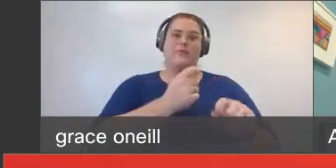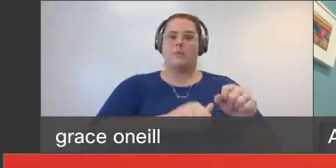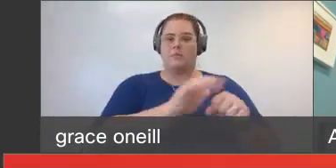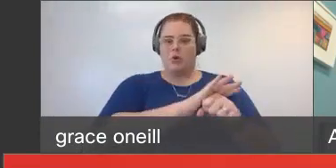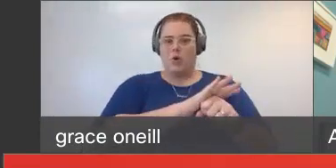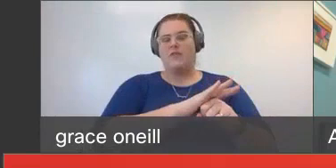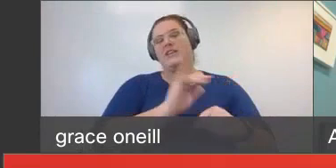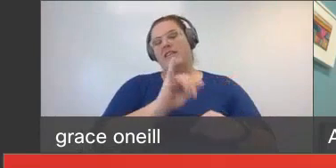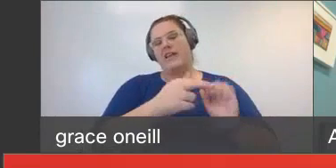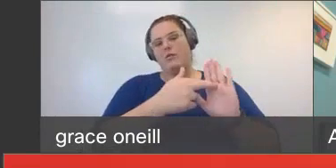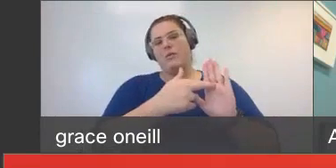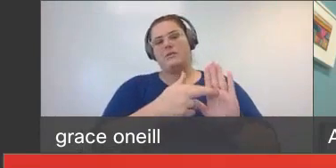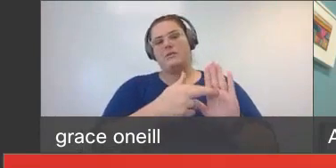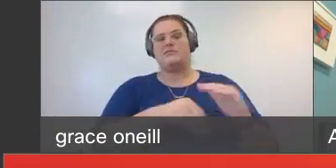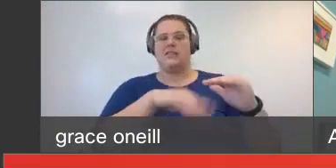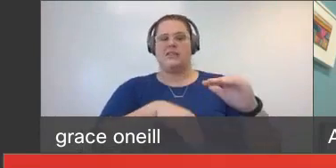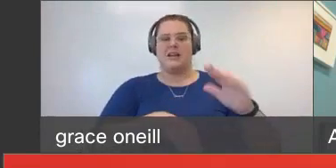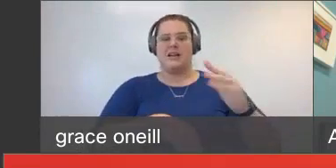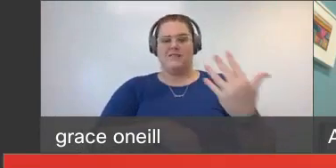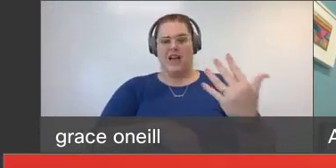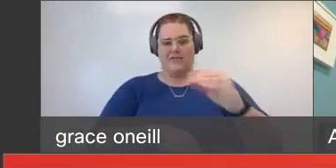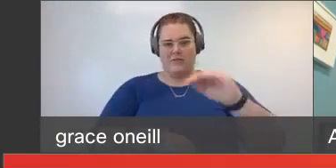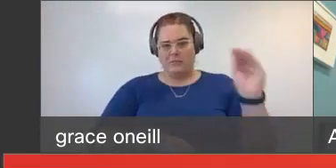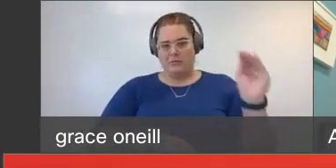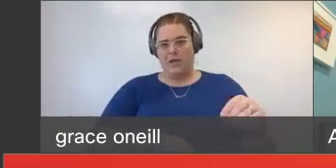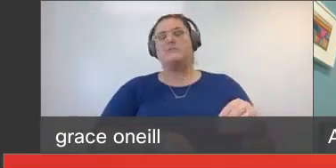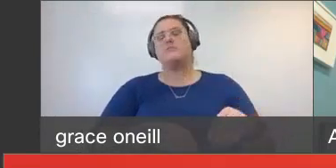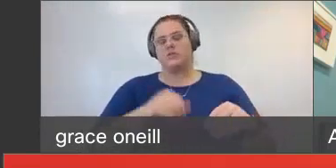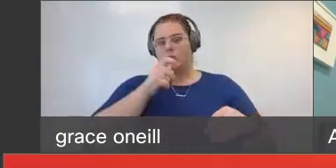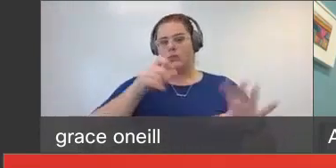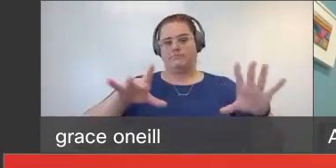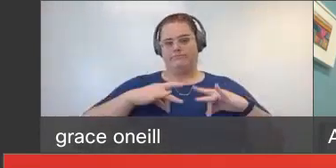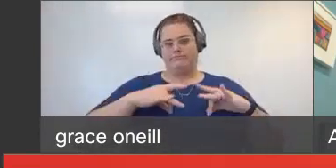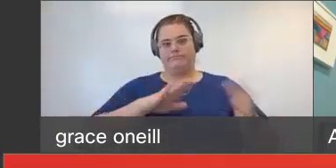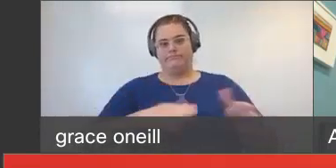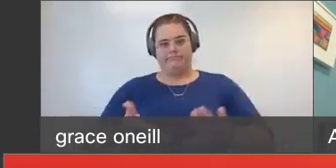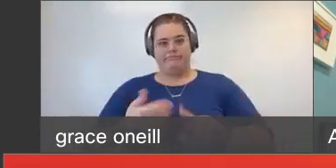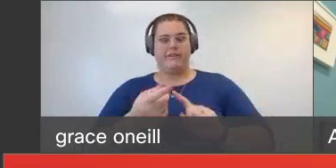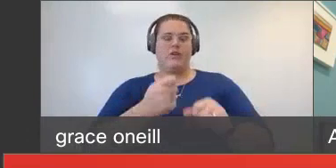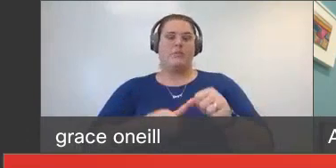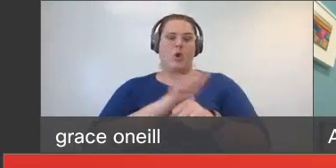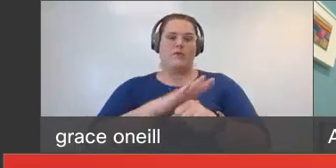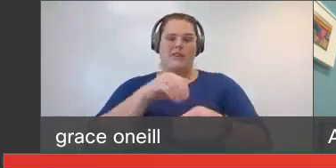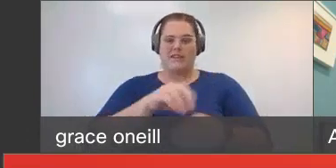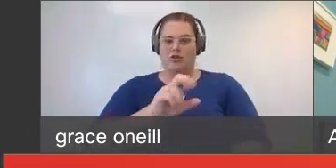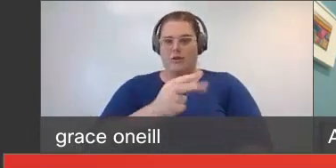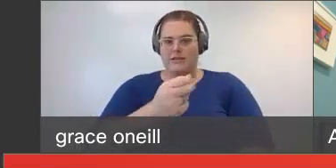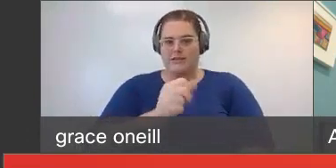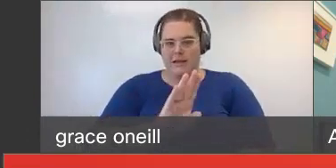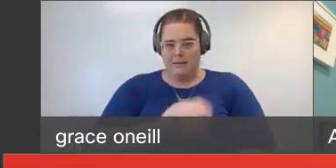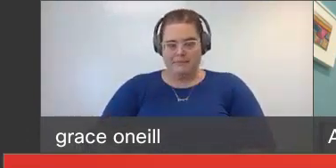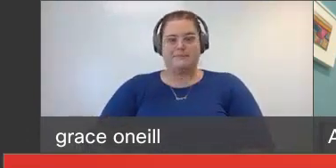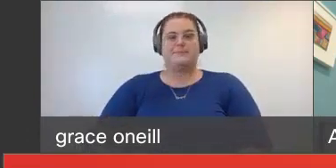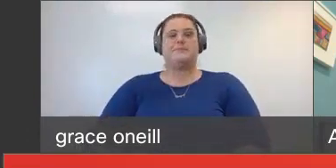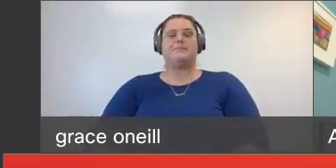under 5% of people in residential habilitation who contracted COVID and have had a confirmed COVID death.